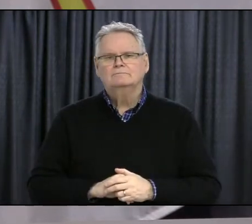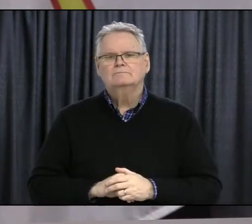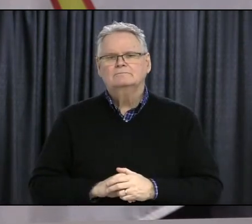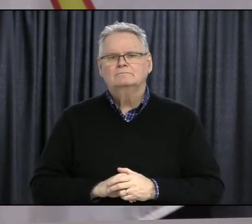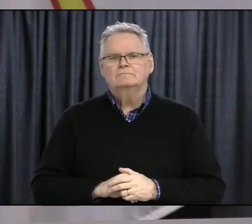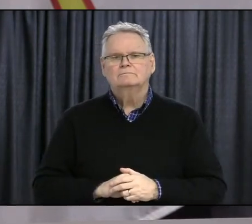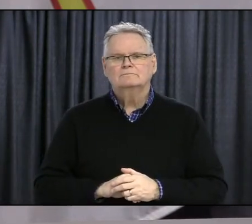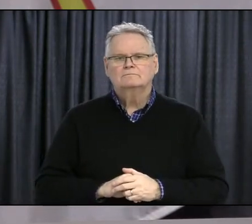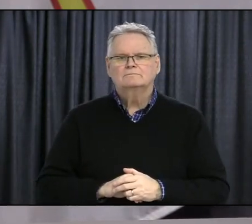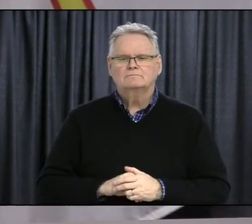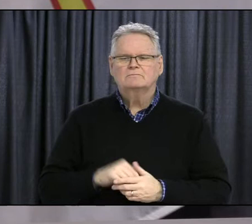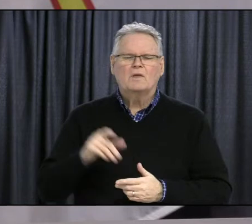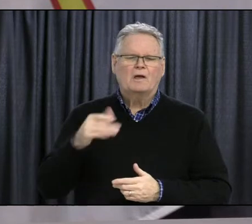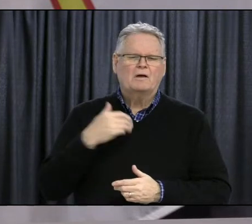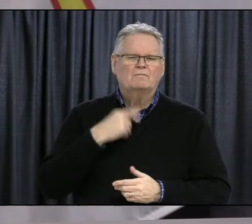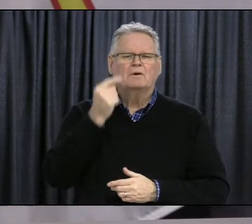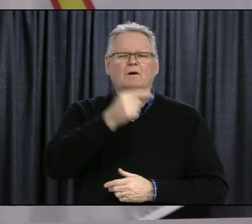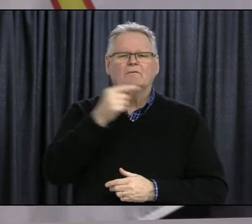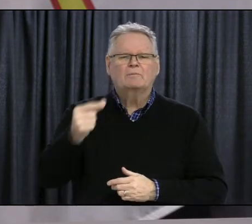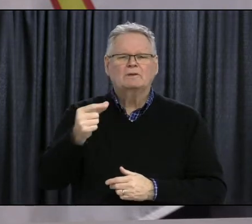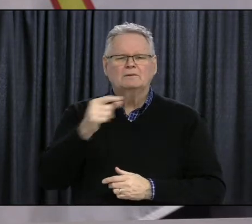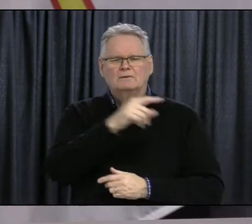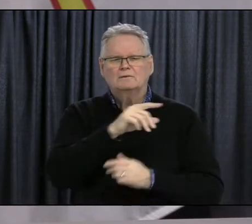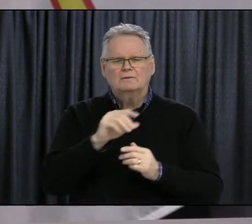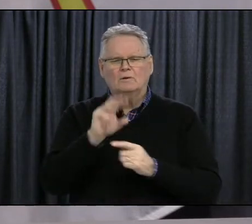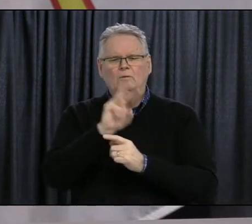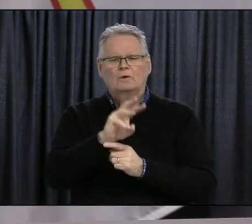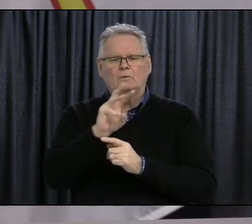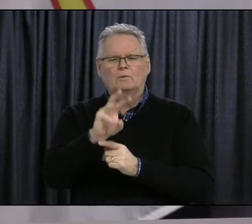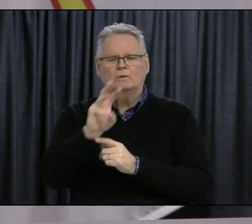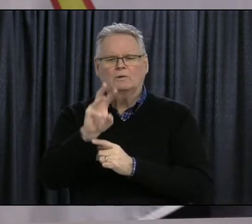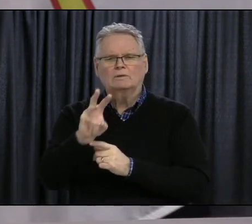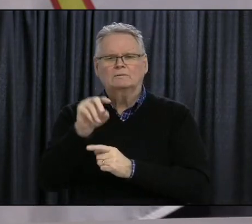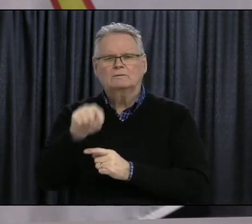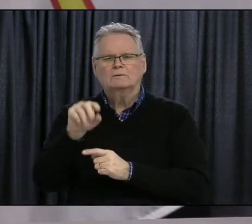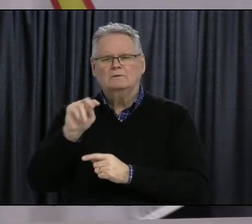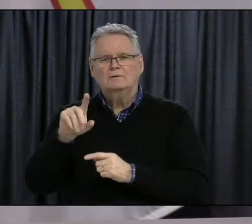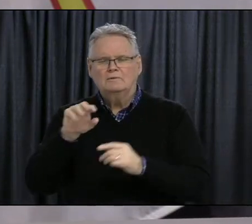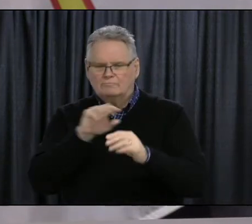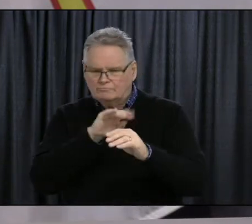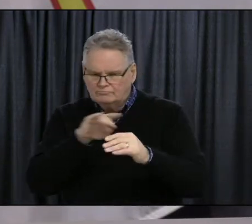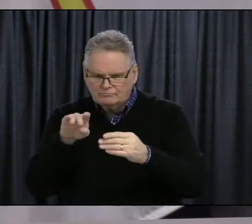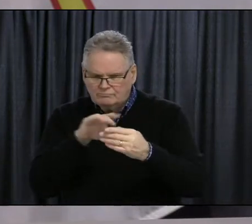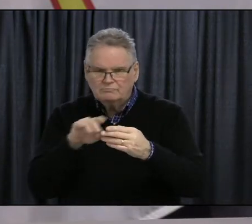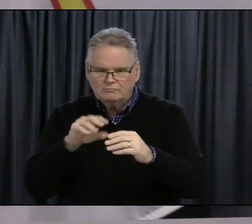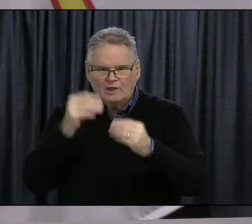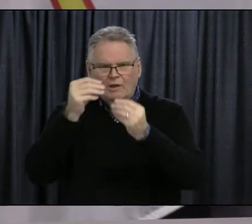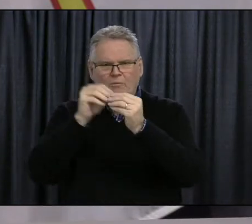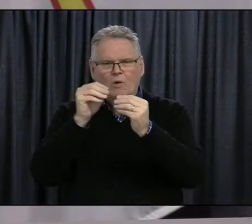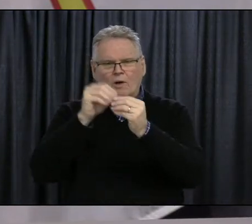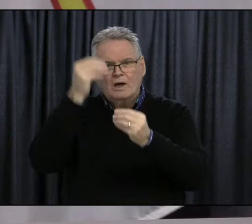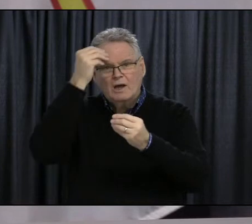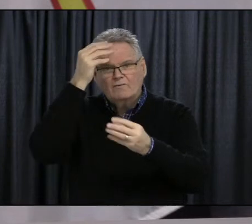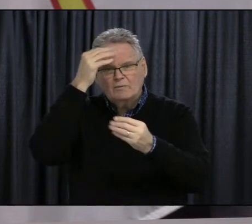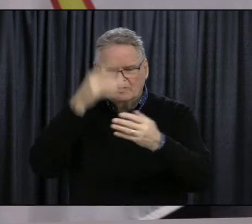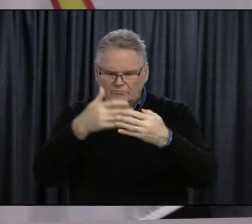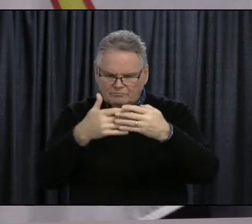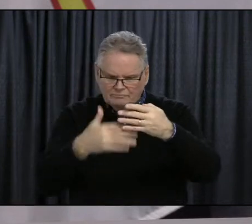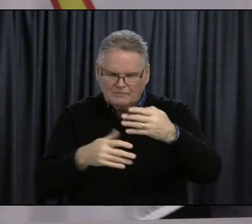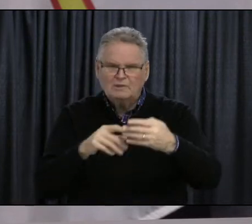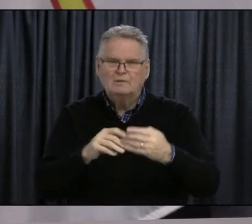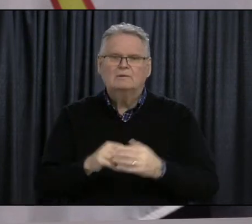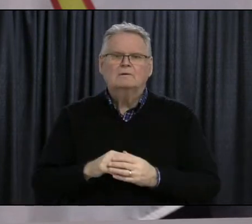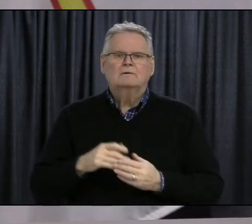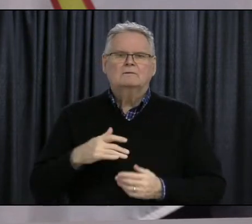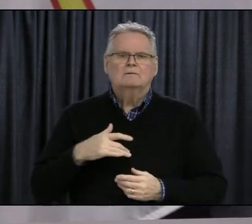should get tested as well. But really the cough and fever, if you chills, aches and pains, if you have those, you really do need to think about getting